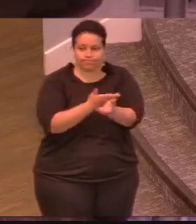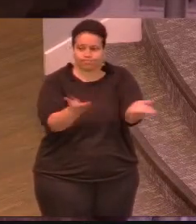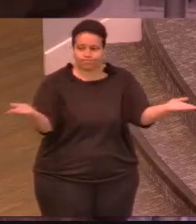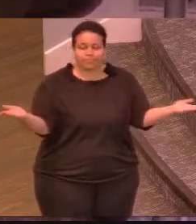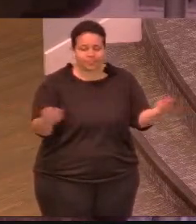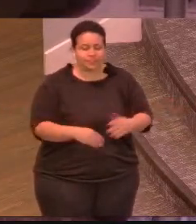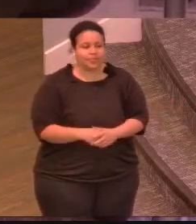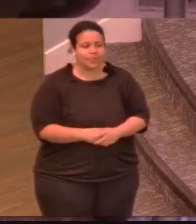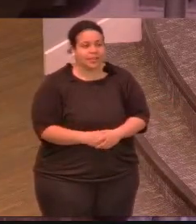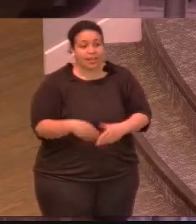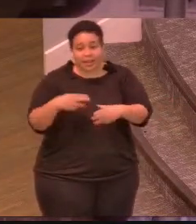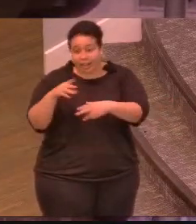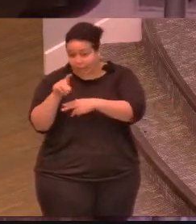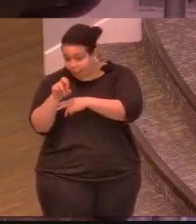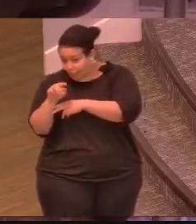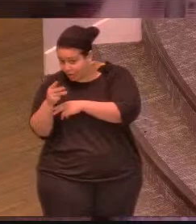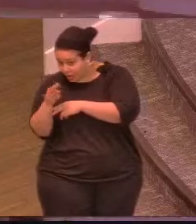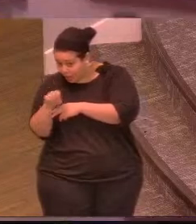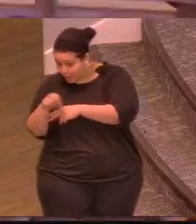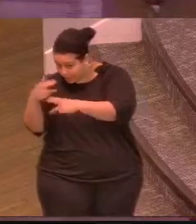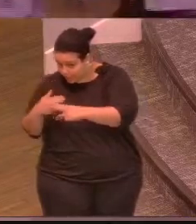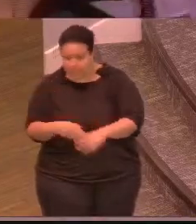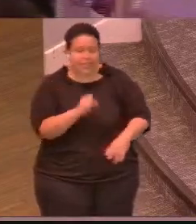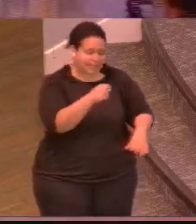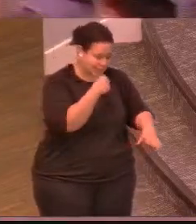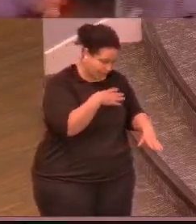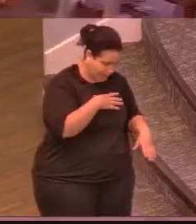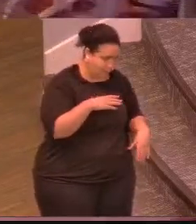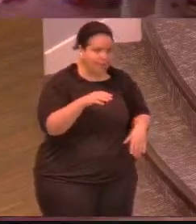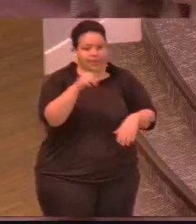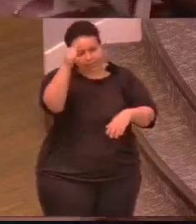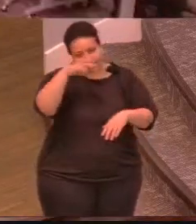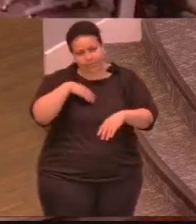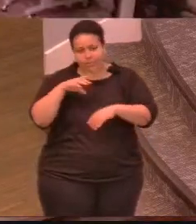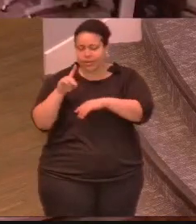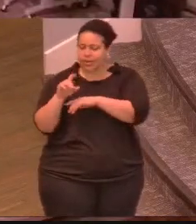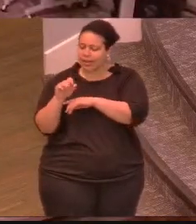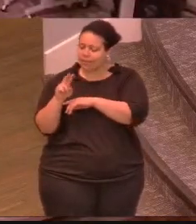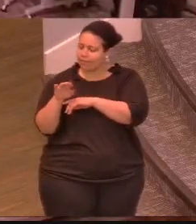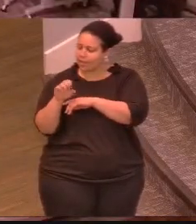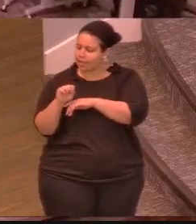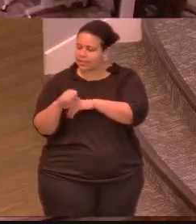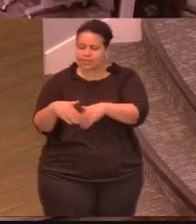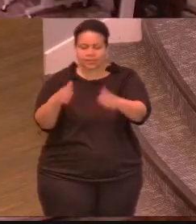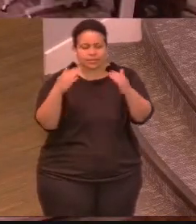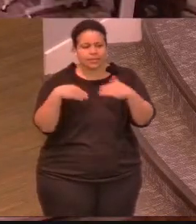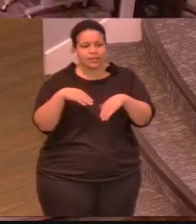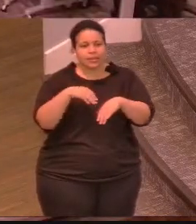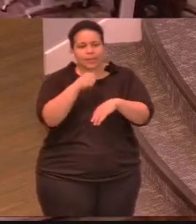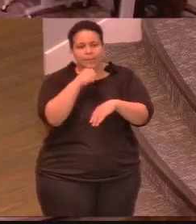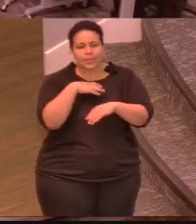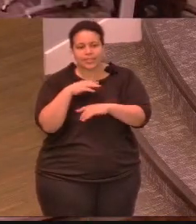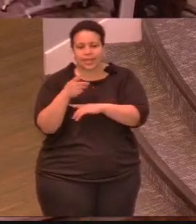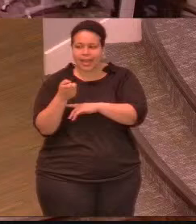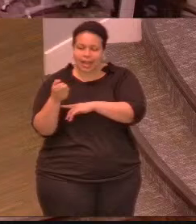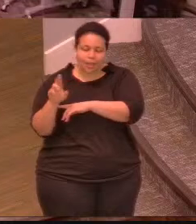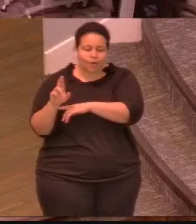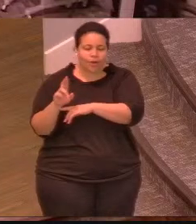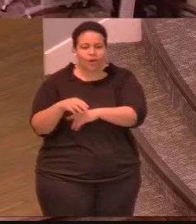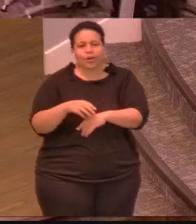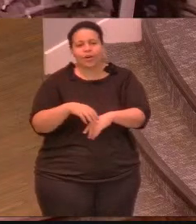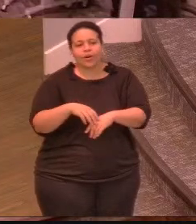like to do roll call? Yes, ma'am. Mr. Davis? Here. Ms. Gallagher? Mrs. Davis? Dr.